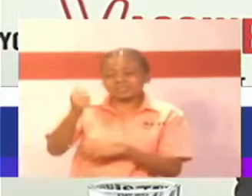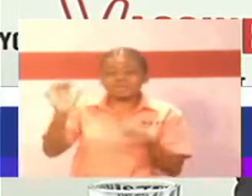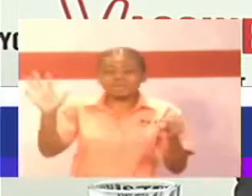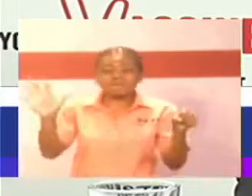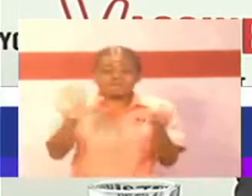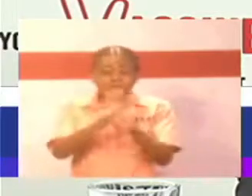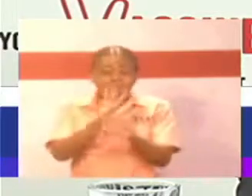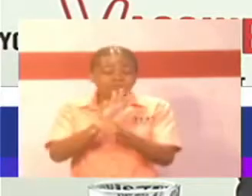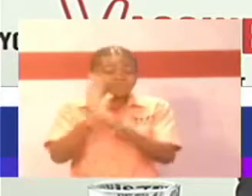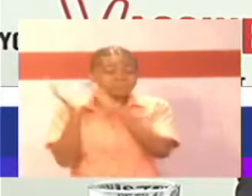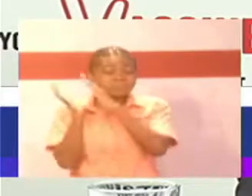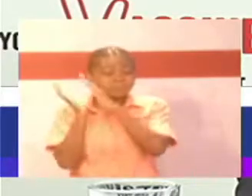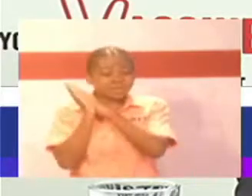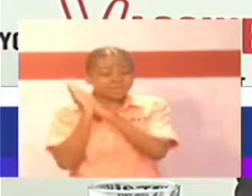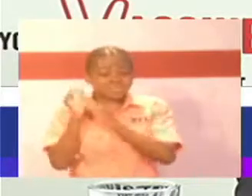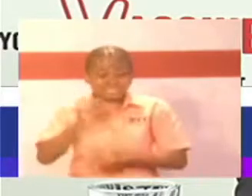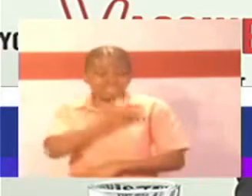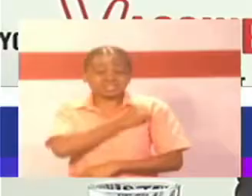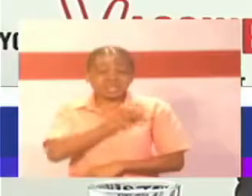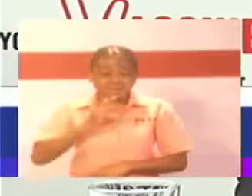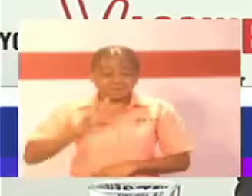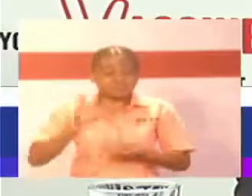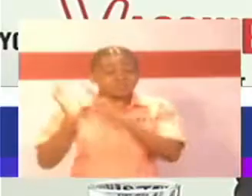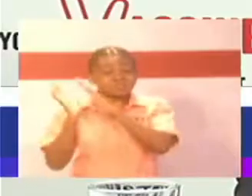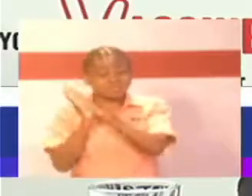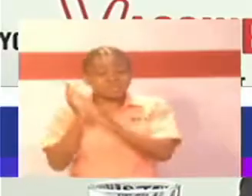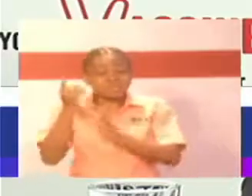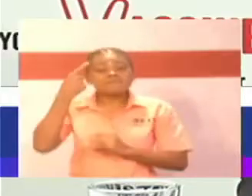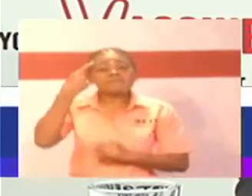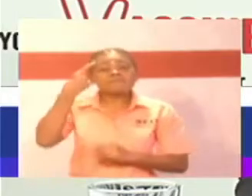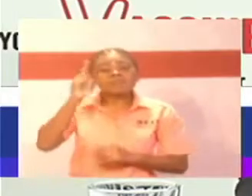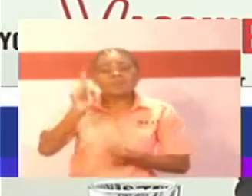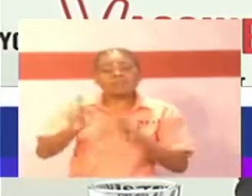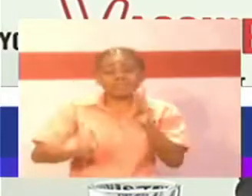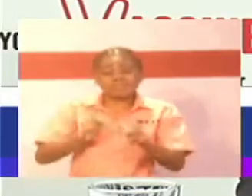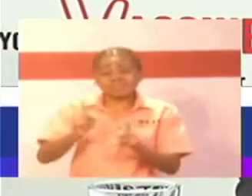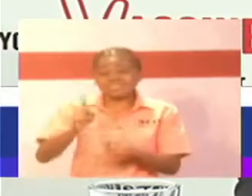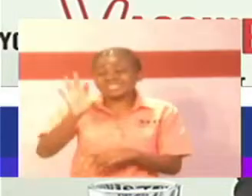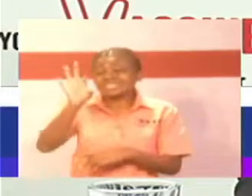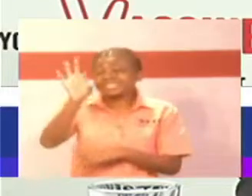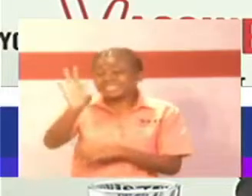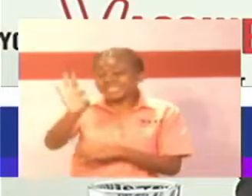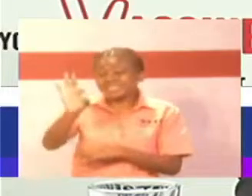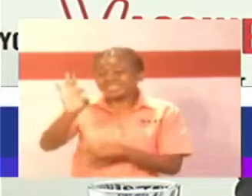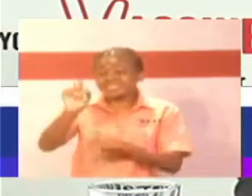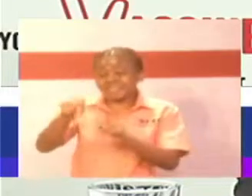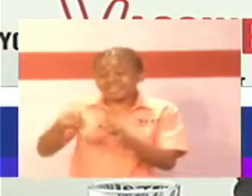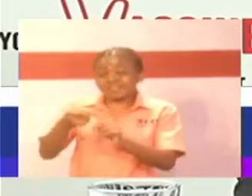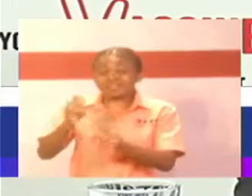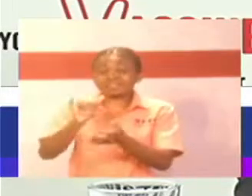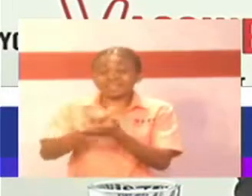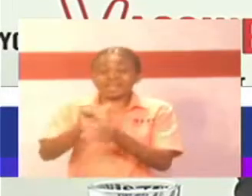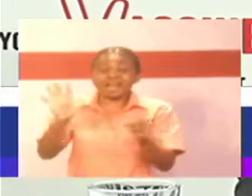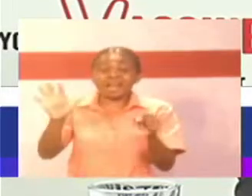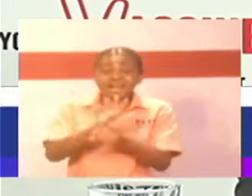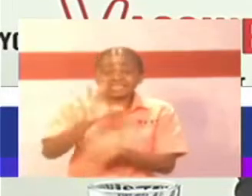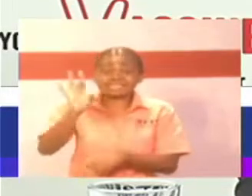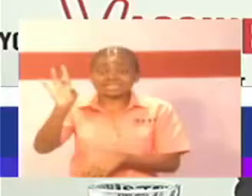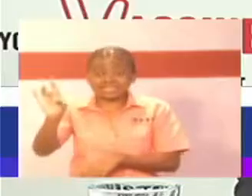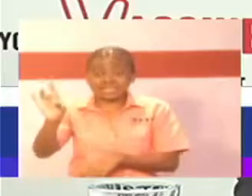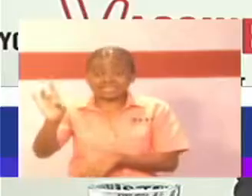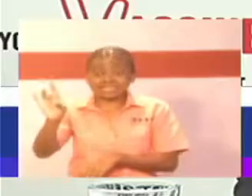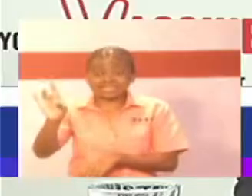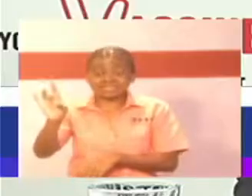staffed beds for intensive care unit patients. 9 out of 10 are occupied. 8 out of 9 of